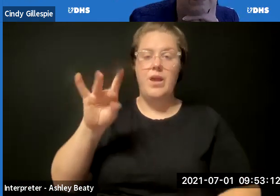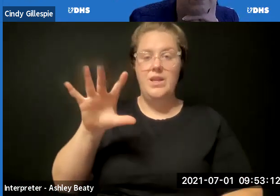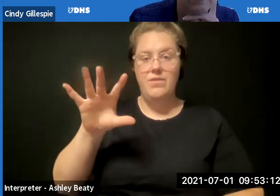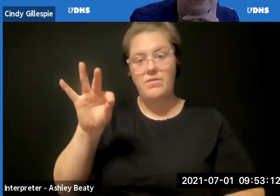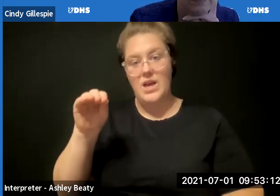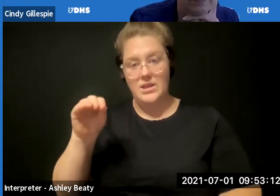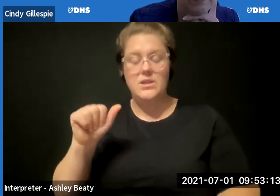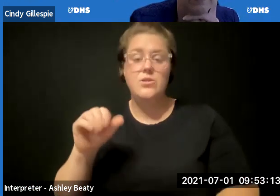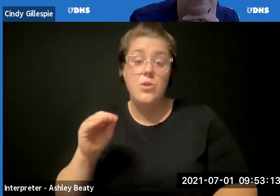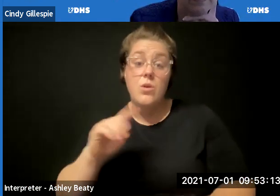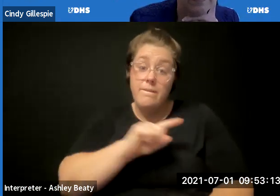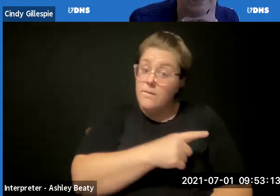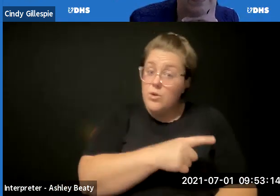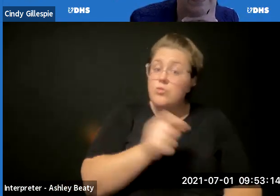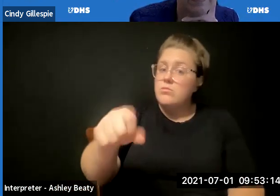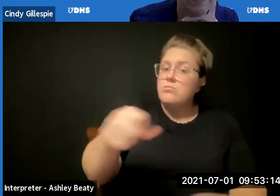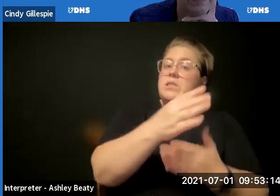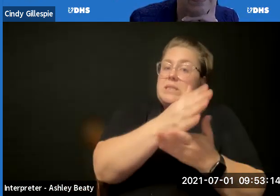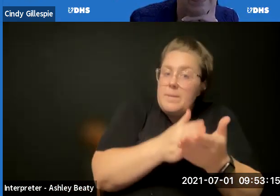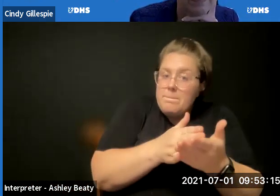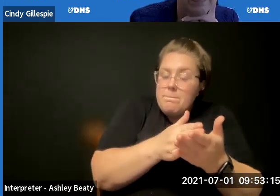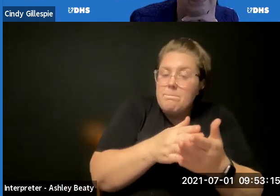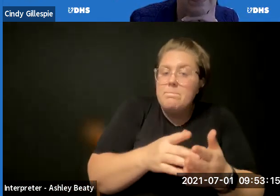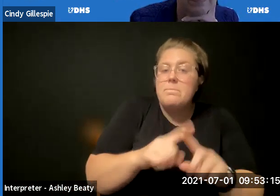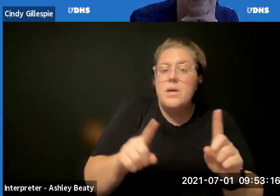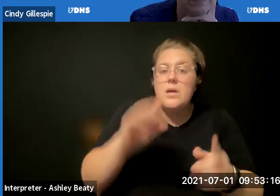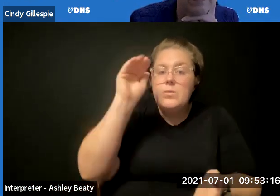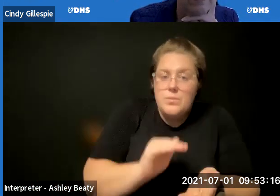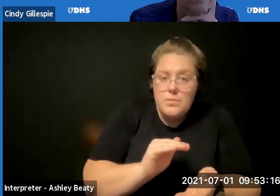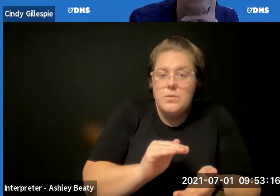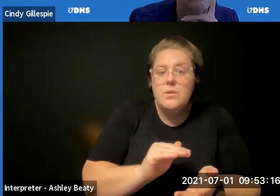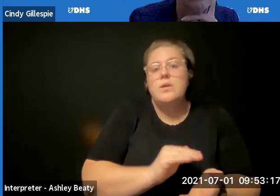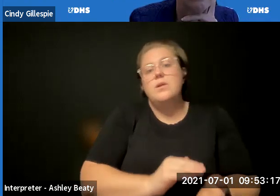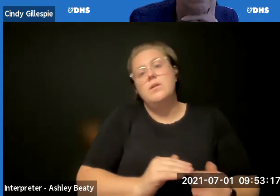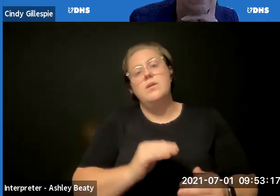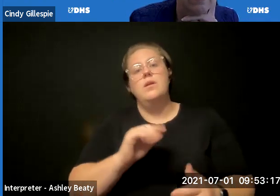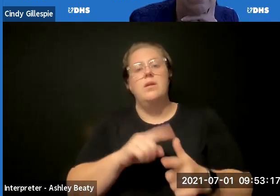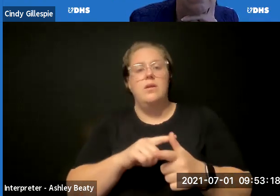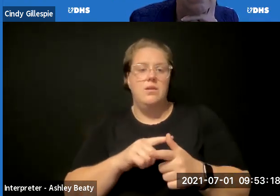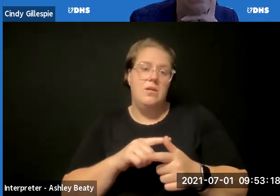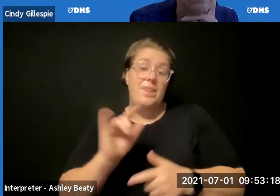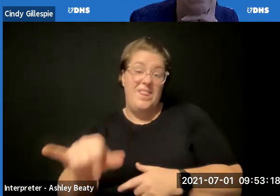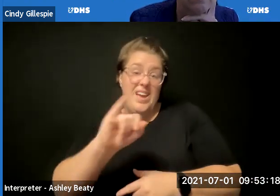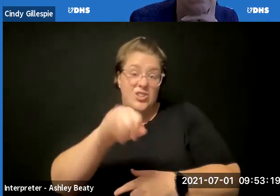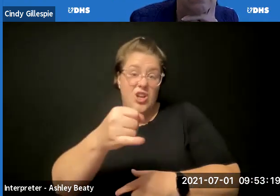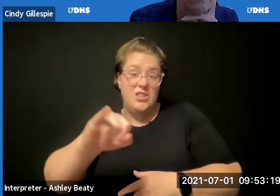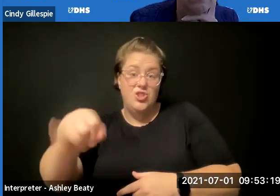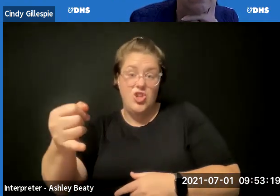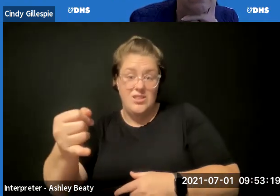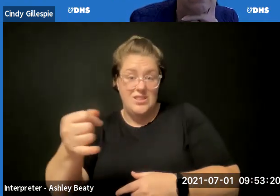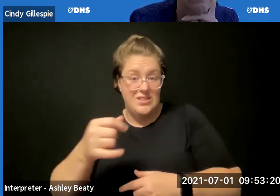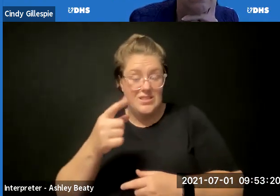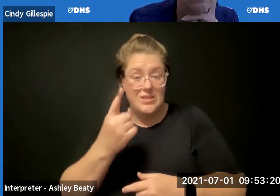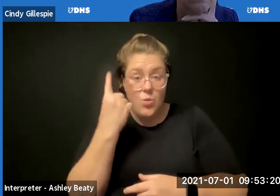the vaccine. And they're finding that with the Johnson & Johnson, since it's a single dose on there, it just simply takes a little longer in